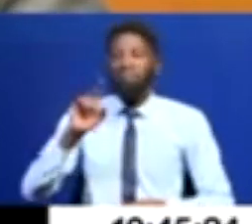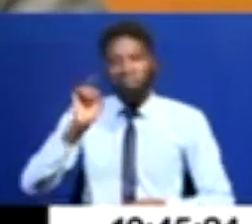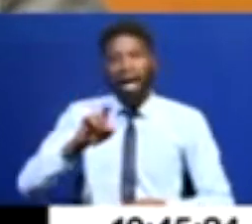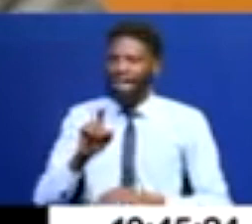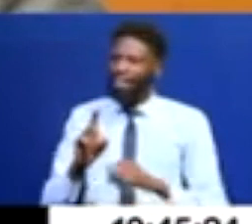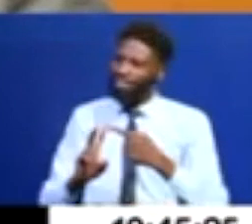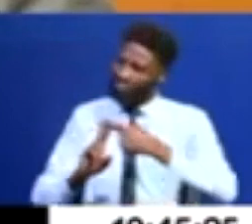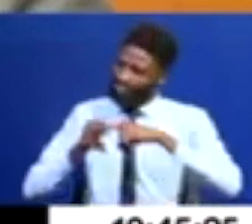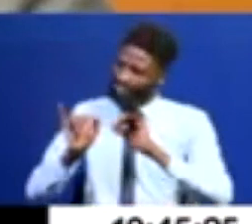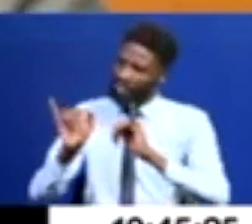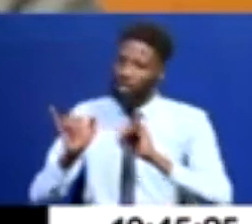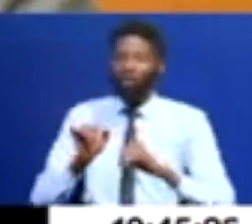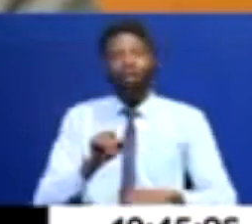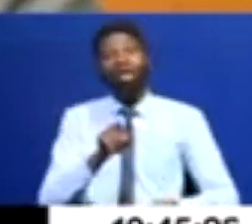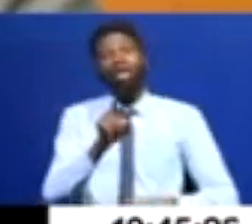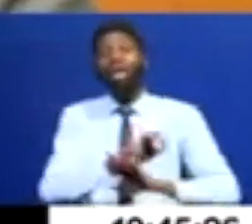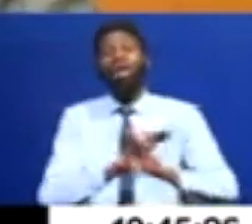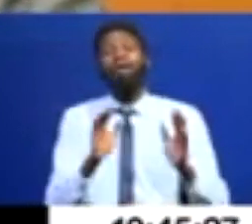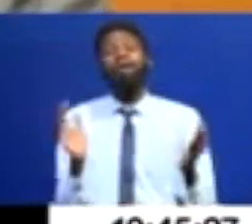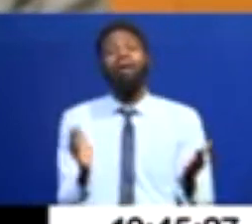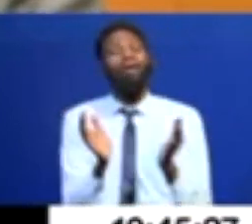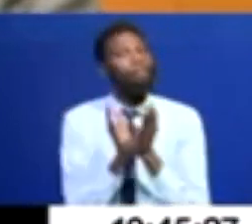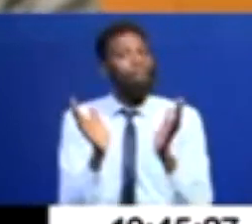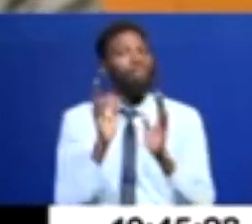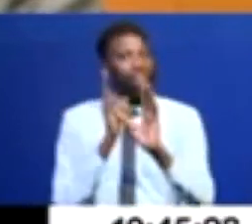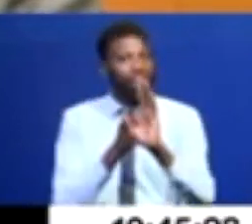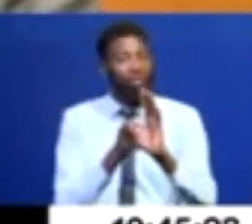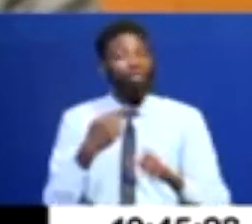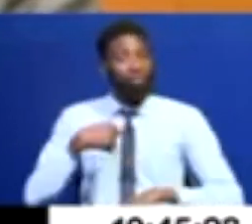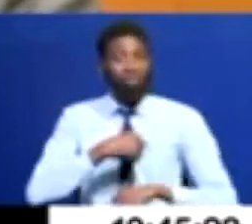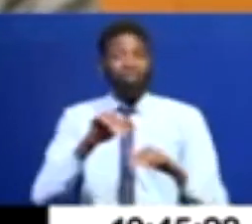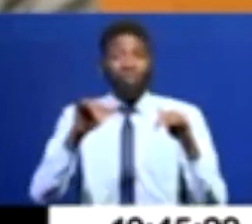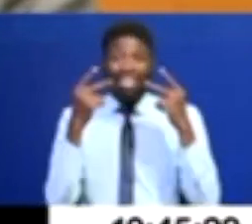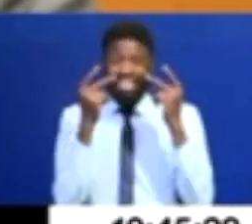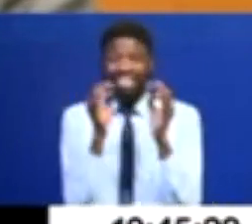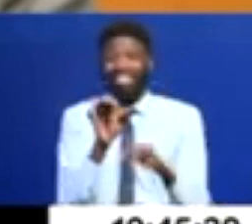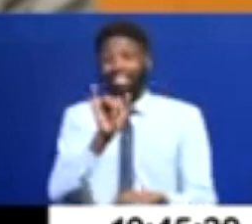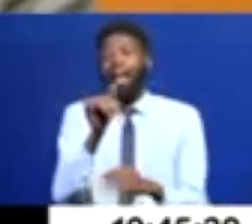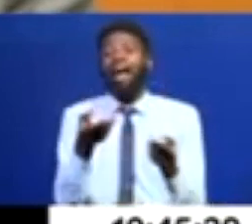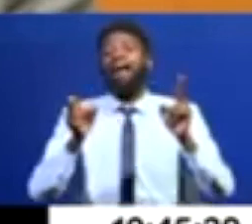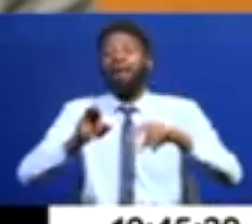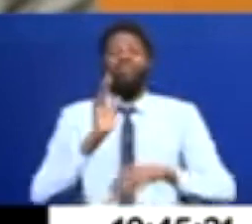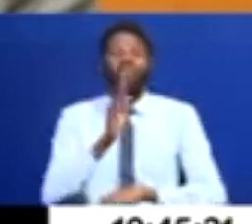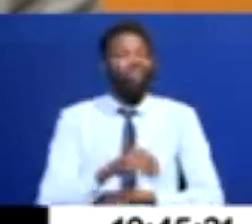Mm-hmm. So we are yet to see whether that will come into play. Mm-hmm. What should come first? Is this